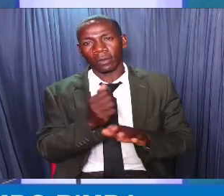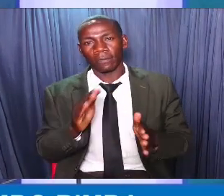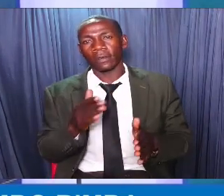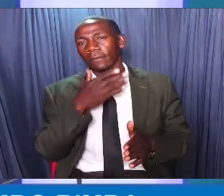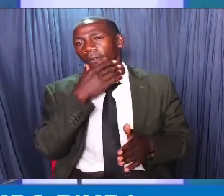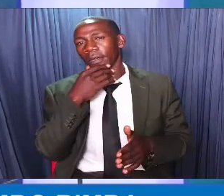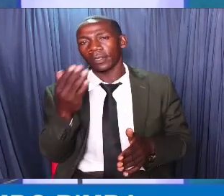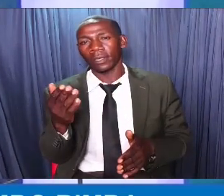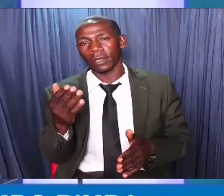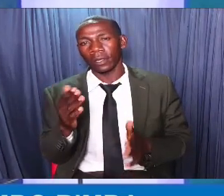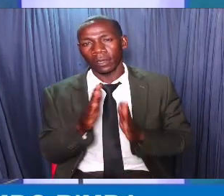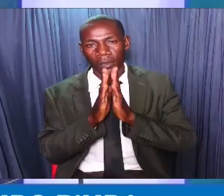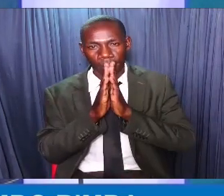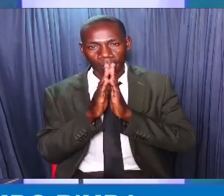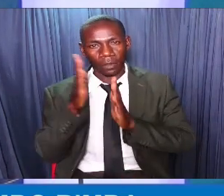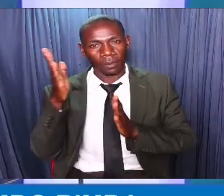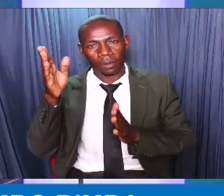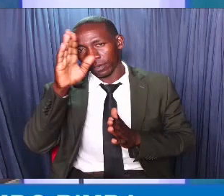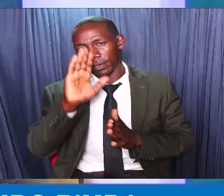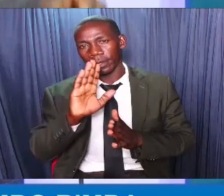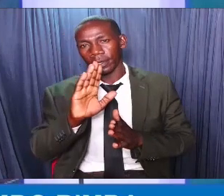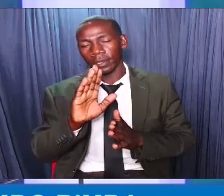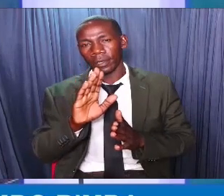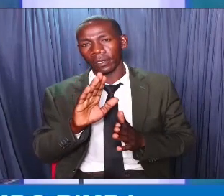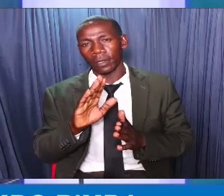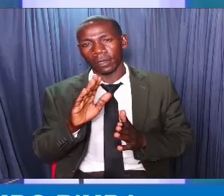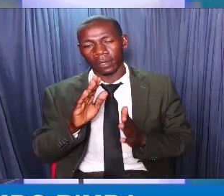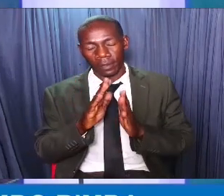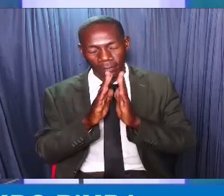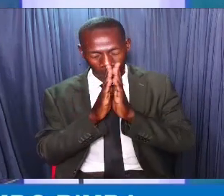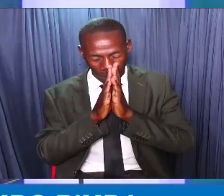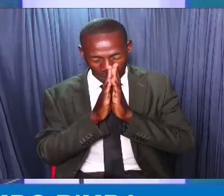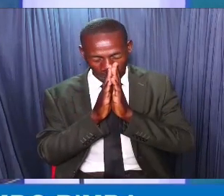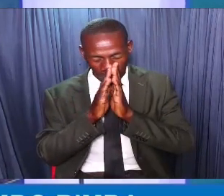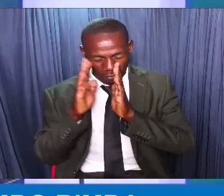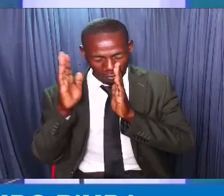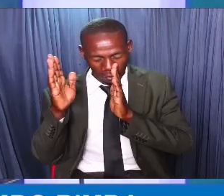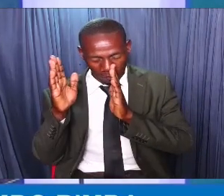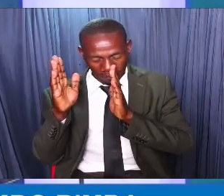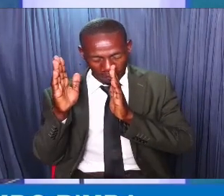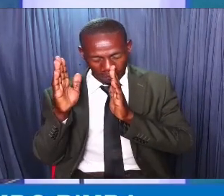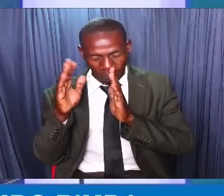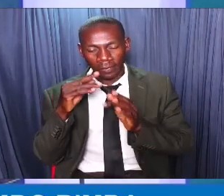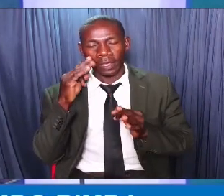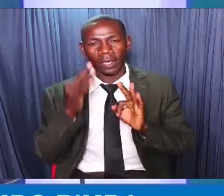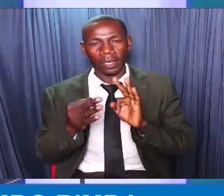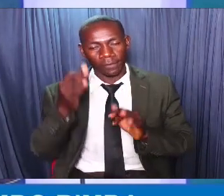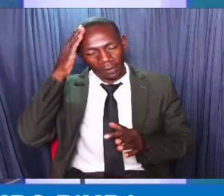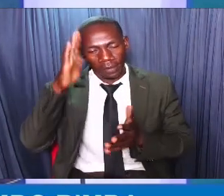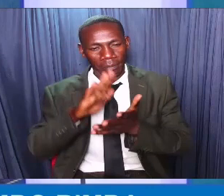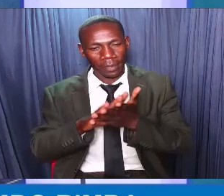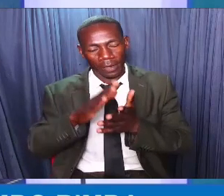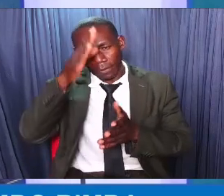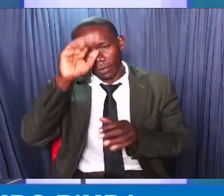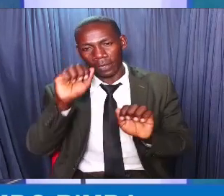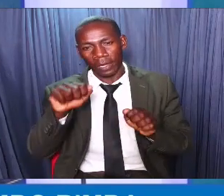God of missionary. Ah, tutamuomba. Then we'll pray unto him. Namwambia pastor fungeni macho. I told him you close your eyes wherever you are. Kama mnaamini Mungu wetu anaweza kufanya